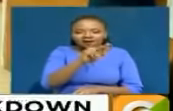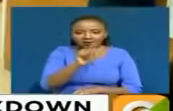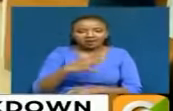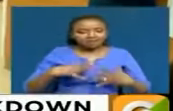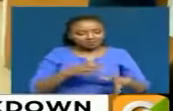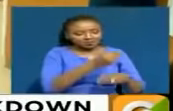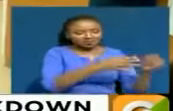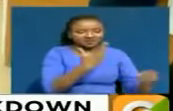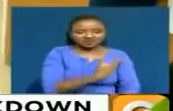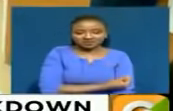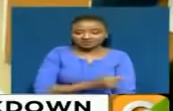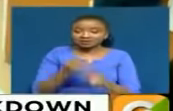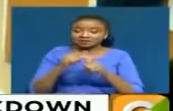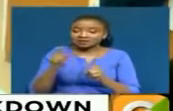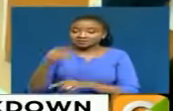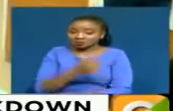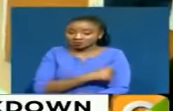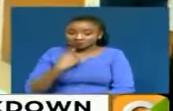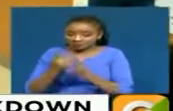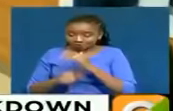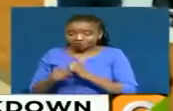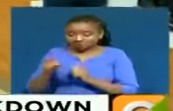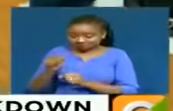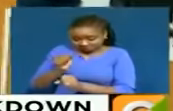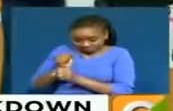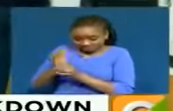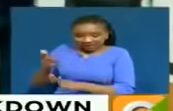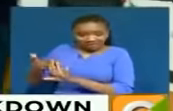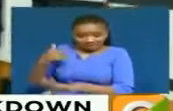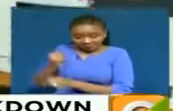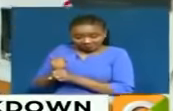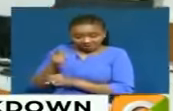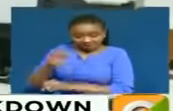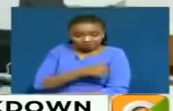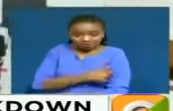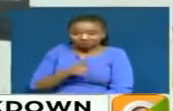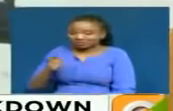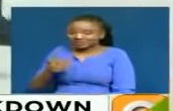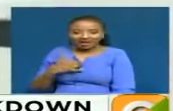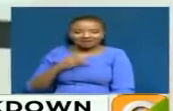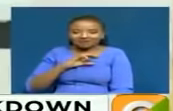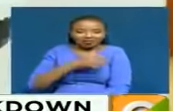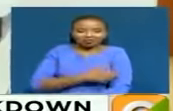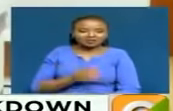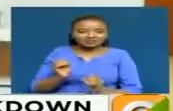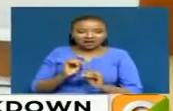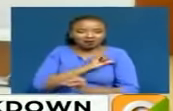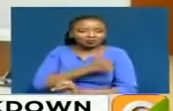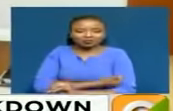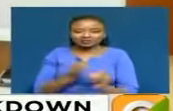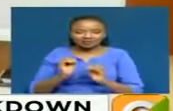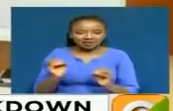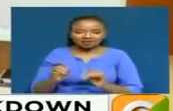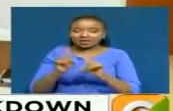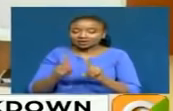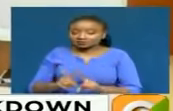watu. The hospital has since blamed the former member of staff, saying she had no authority. Further saying, the directive